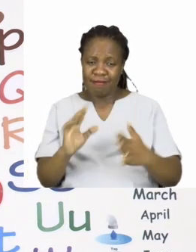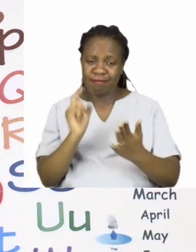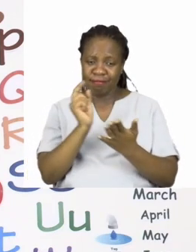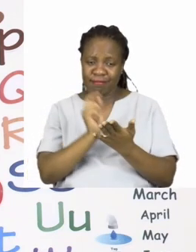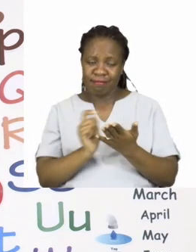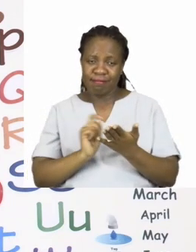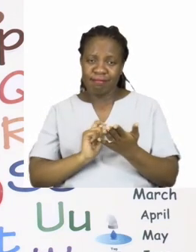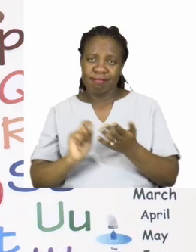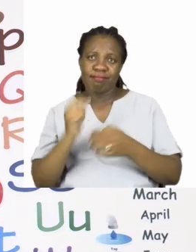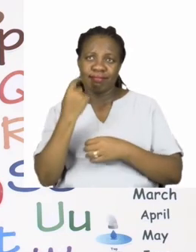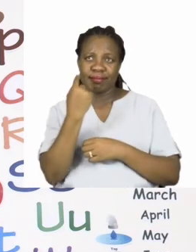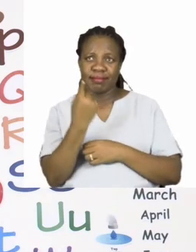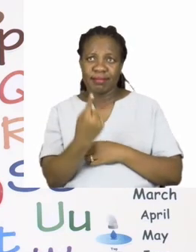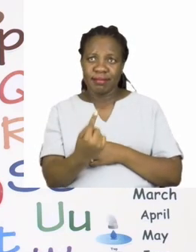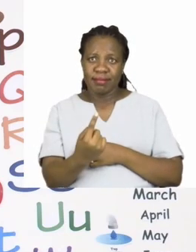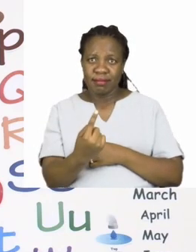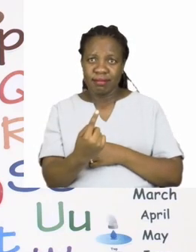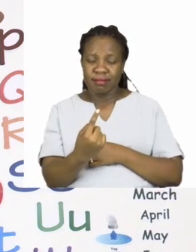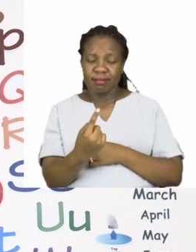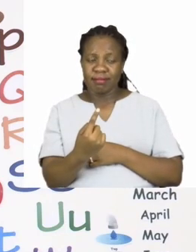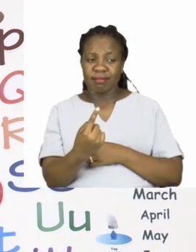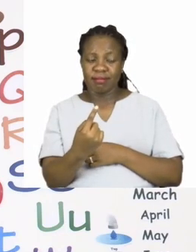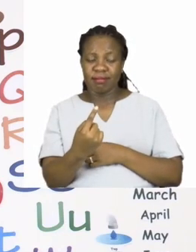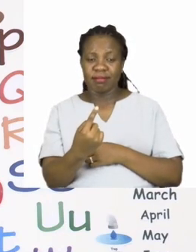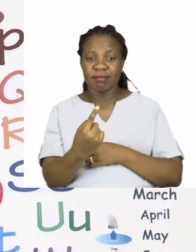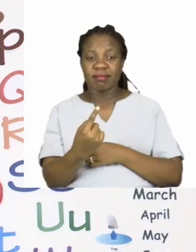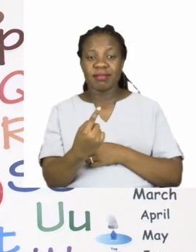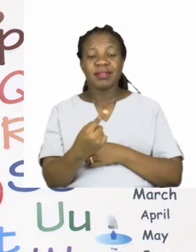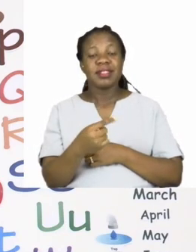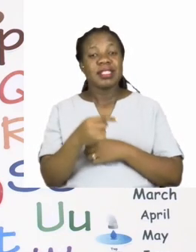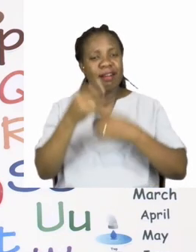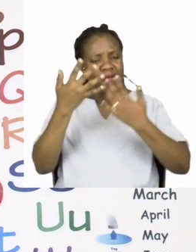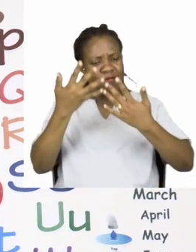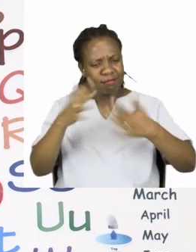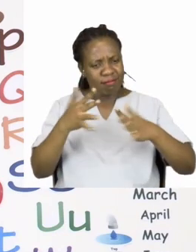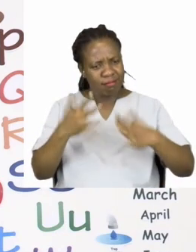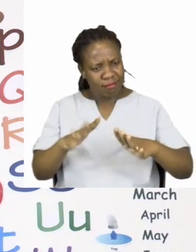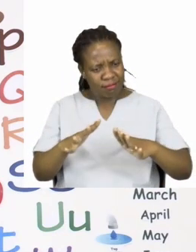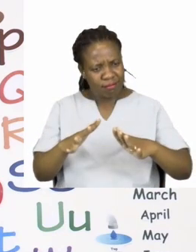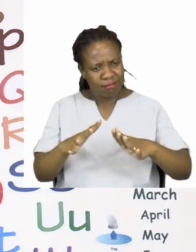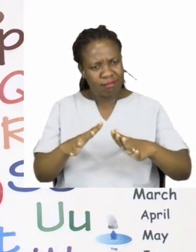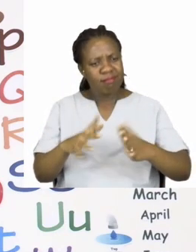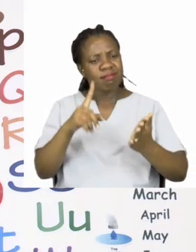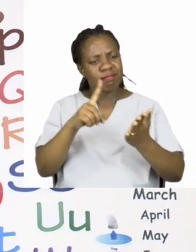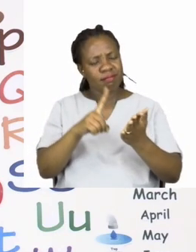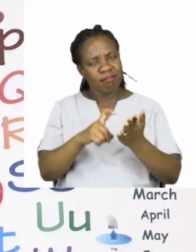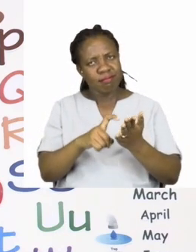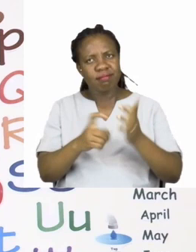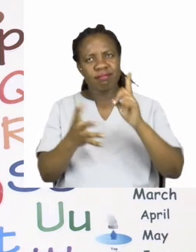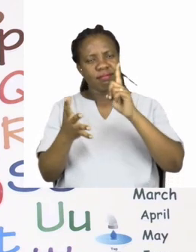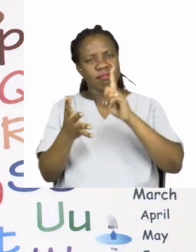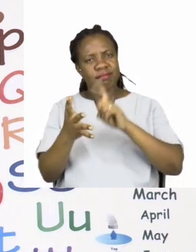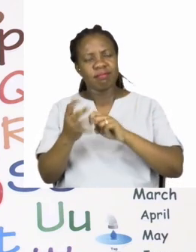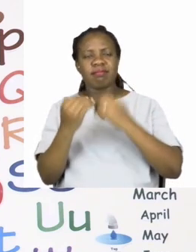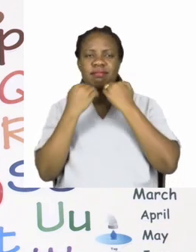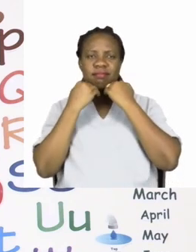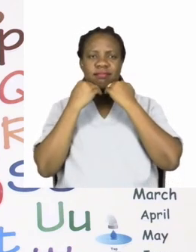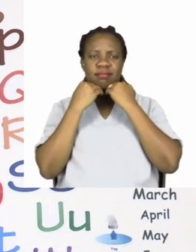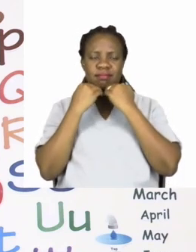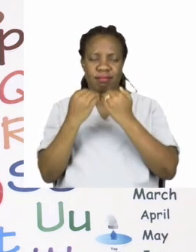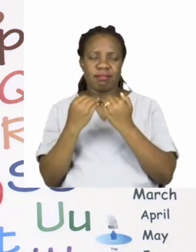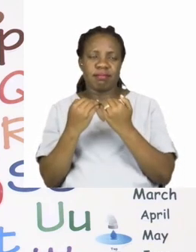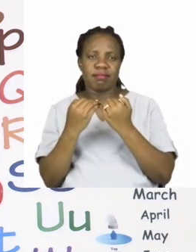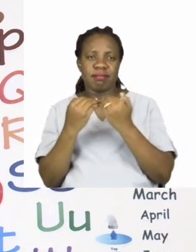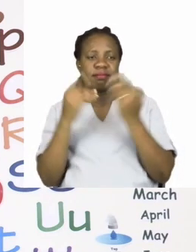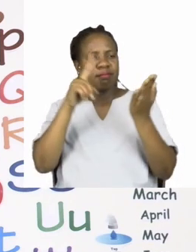now that we are done, it's very important for us to sanitize. When we sanitize, we are showing the world that we